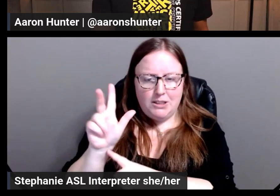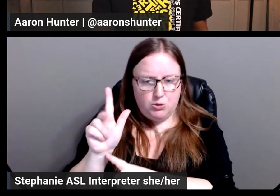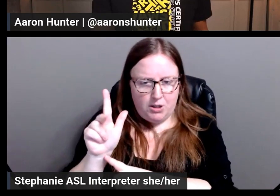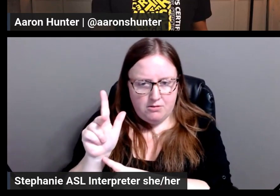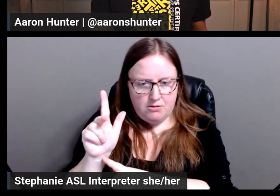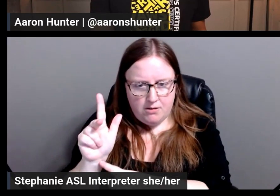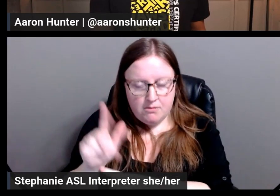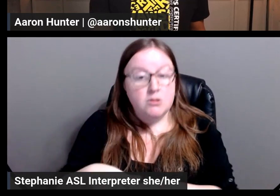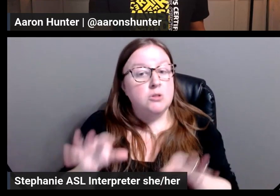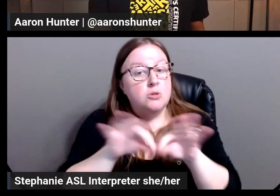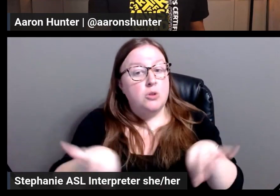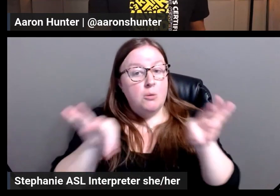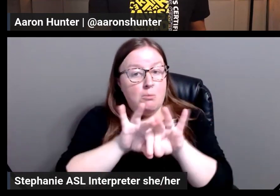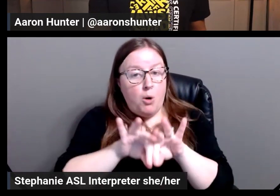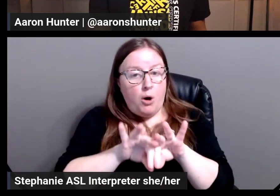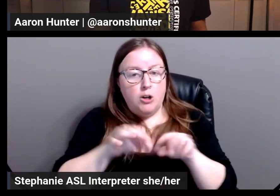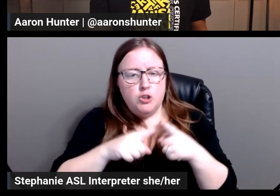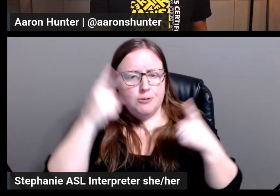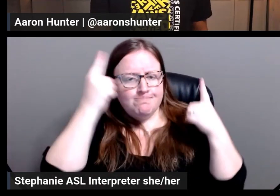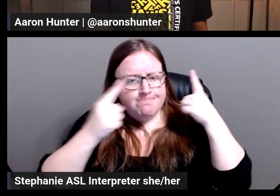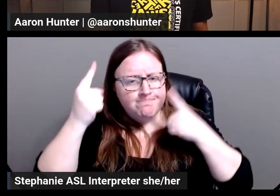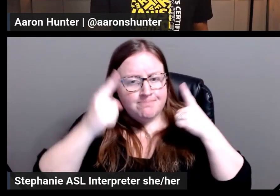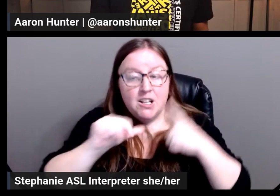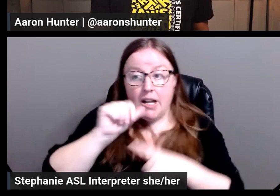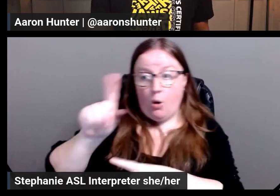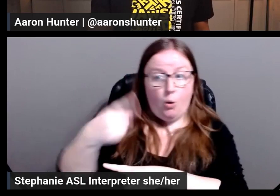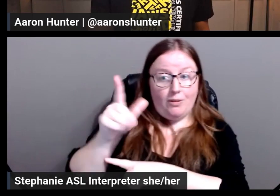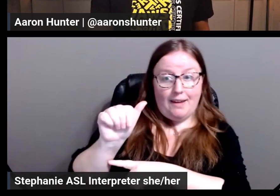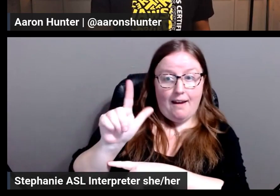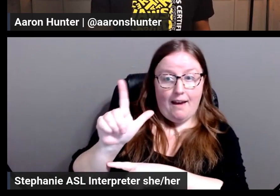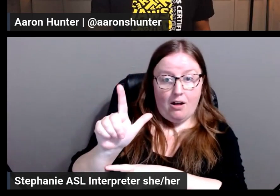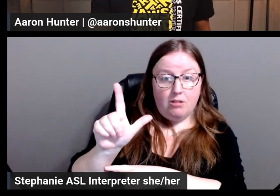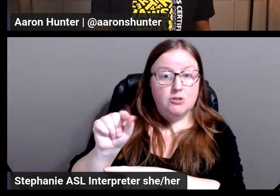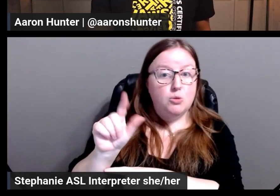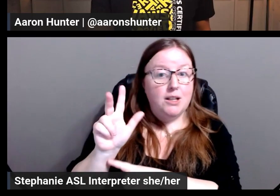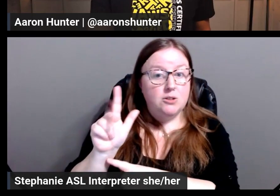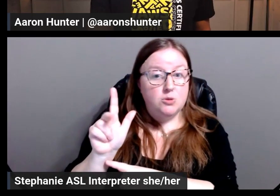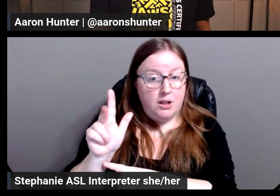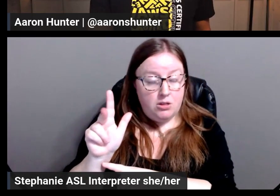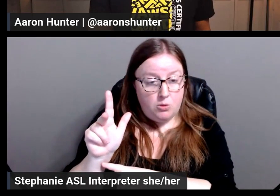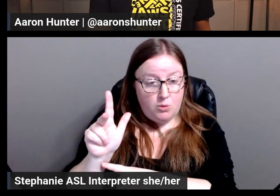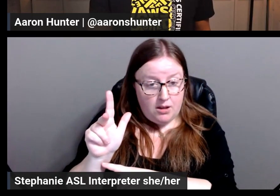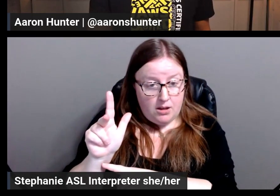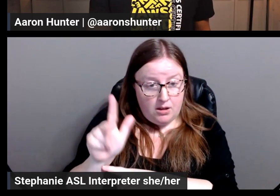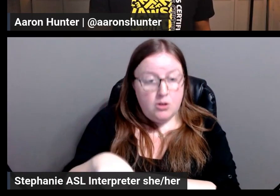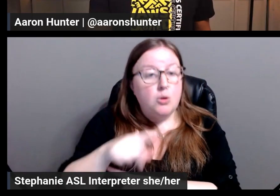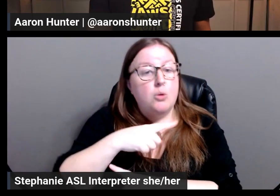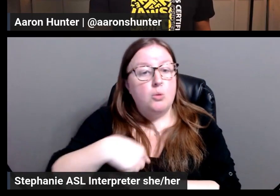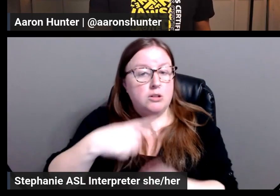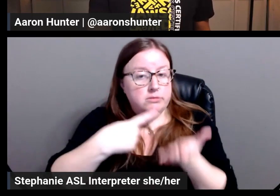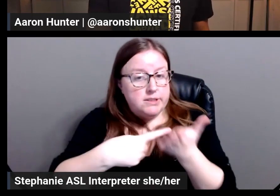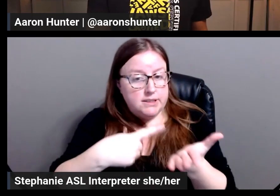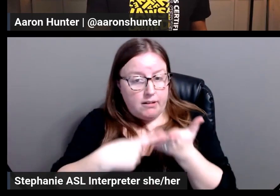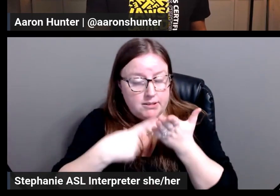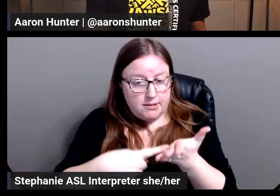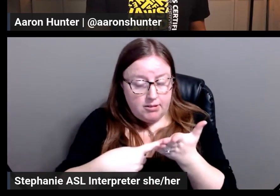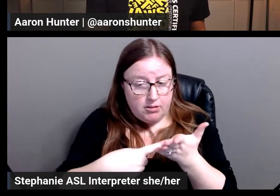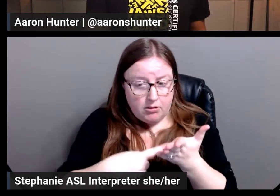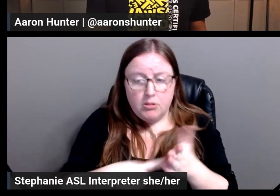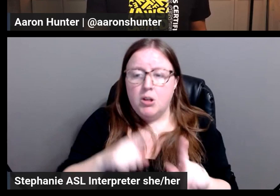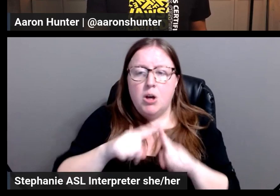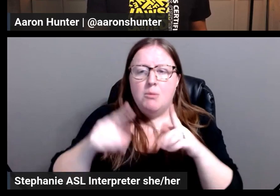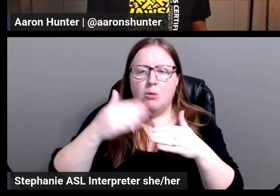to think about here is that it's not just AL 2023 that we are sort of talking about now. It's what